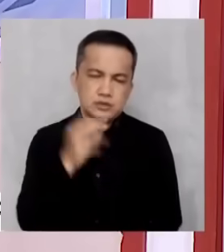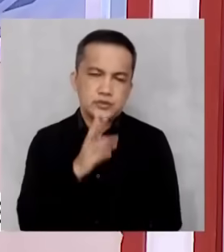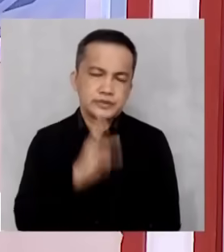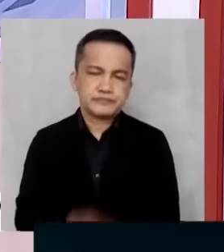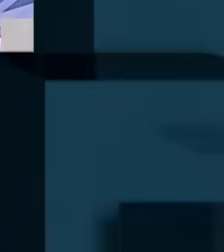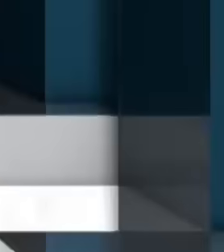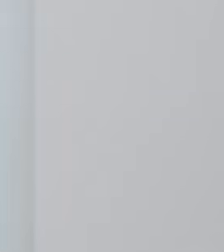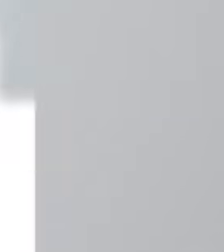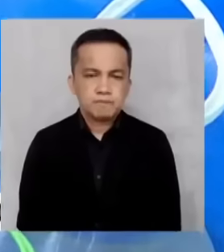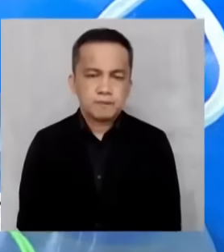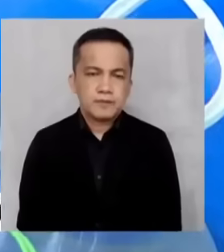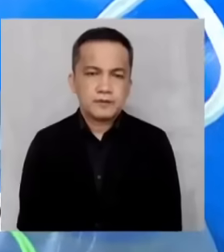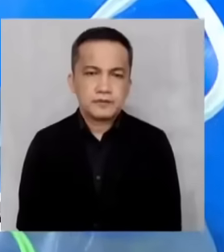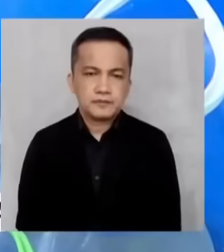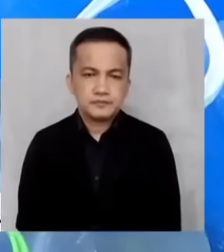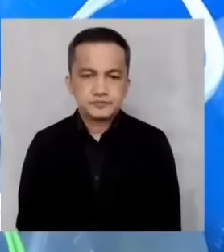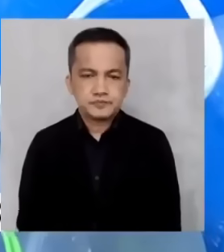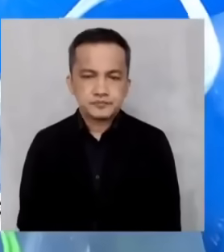reports.